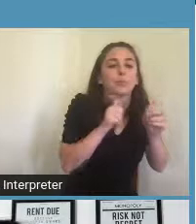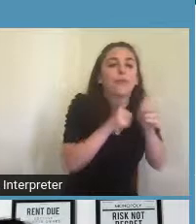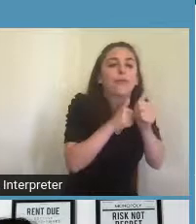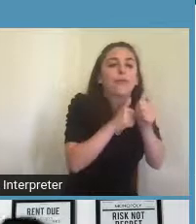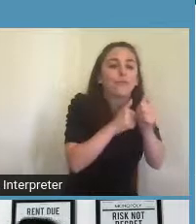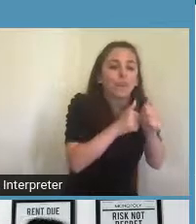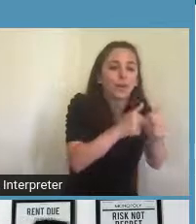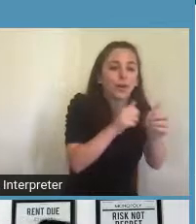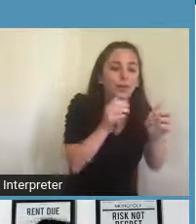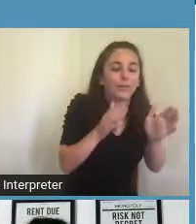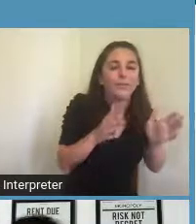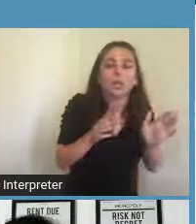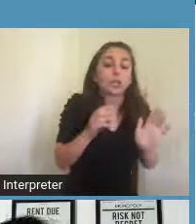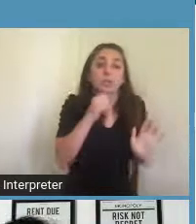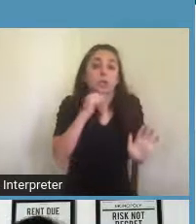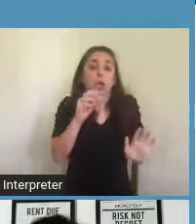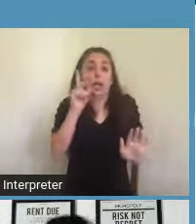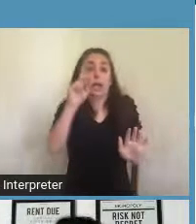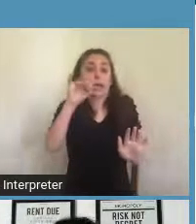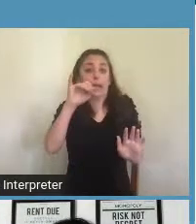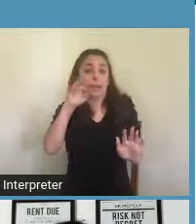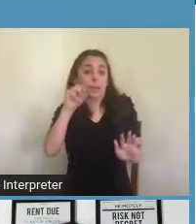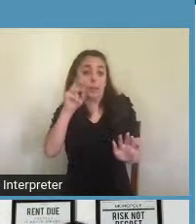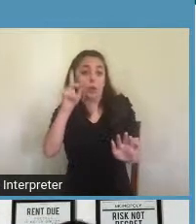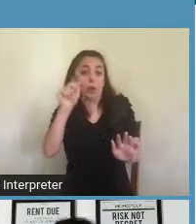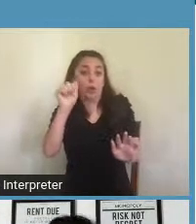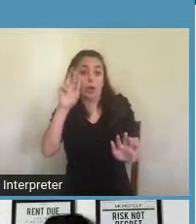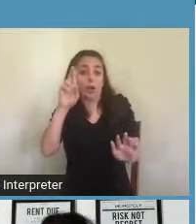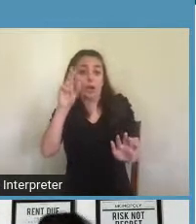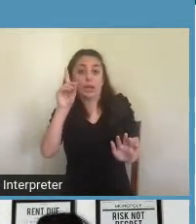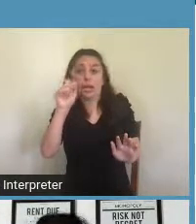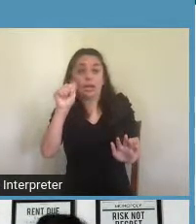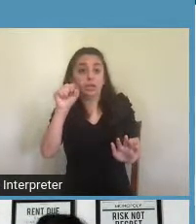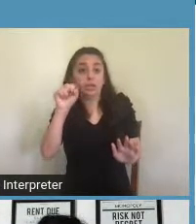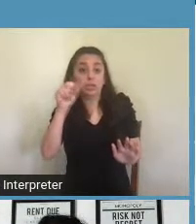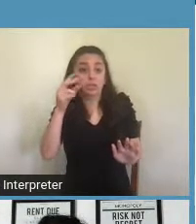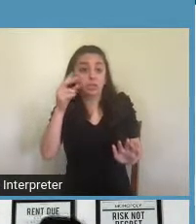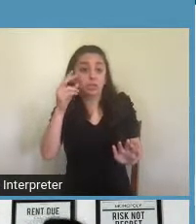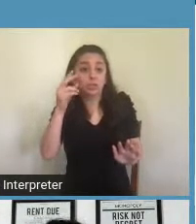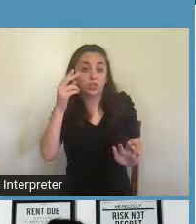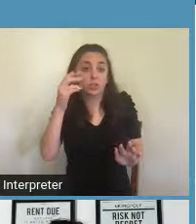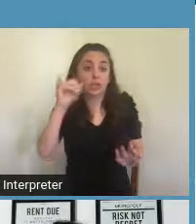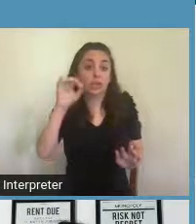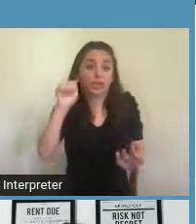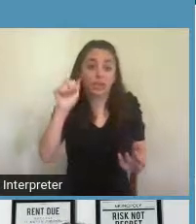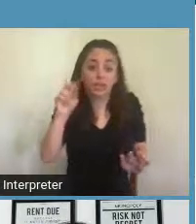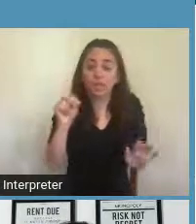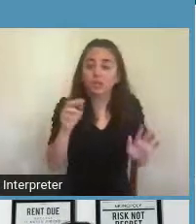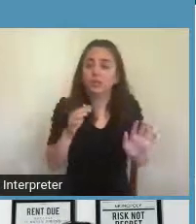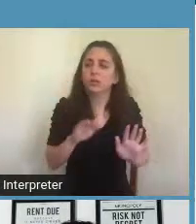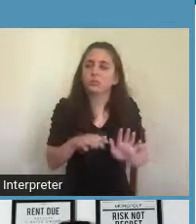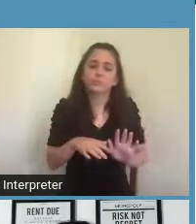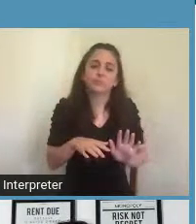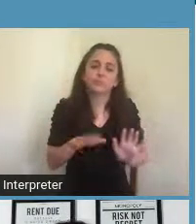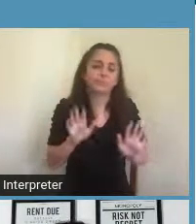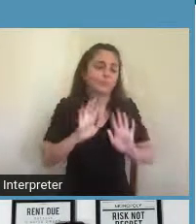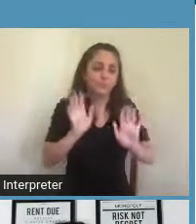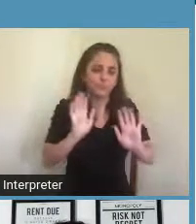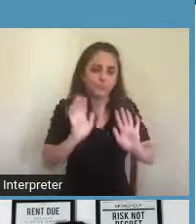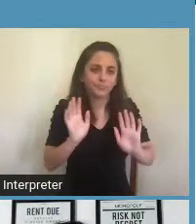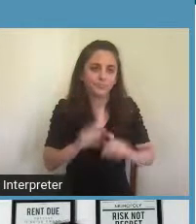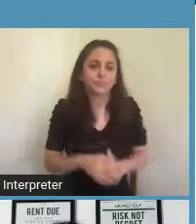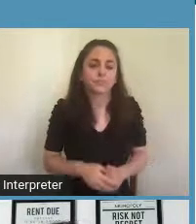Kim Kardashian level where each post she's making several $1 million online. I mean, there's a lot of really cool ways